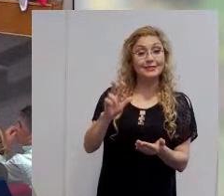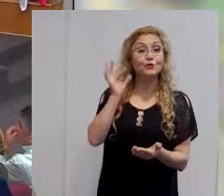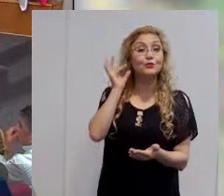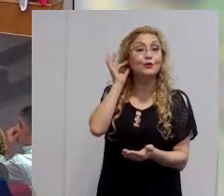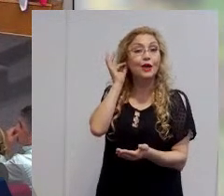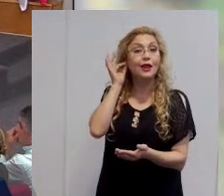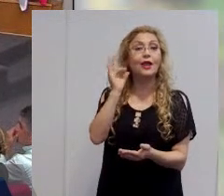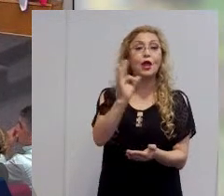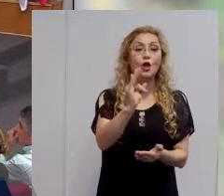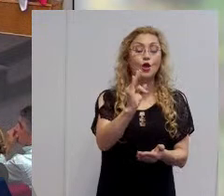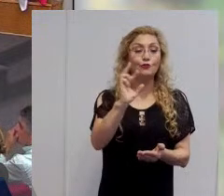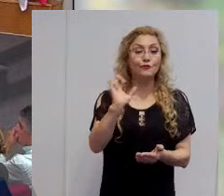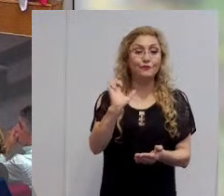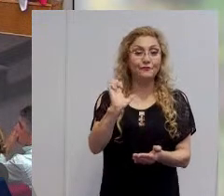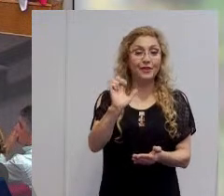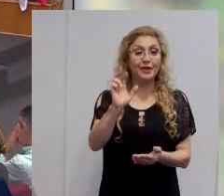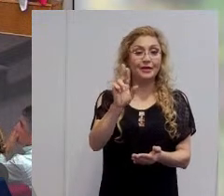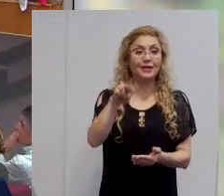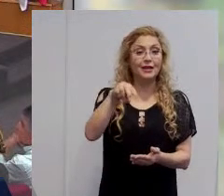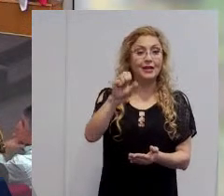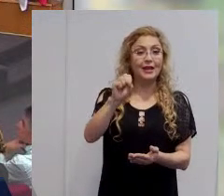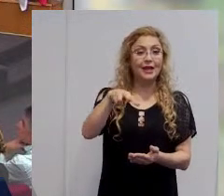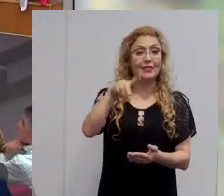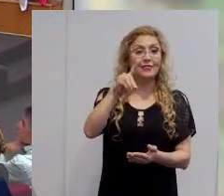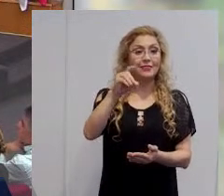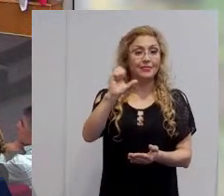welcome Mrs. Fernanda Maldonado,